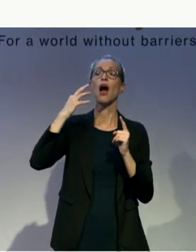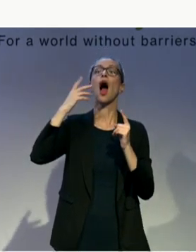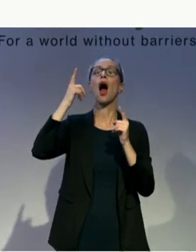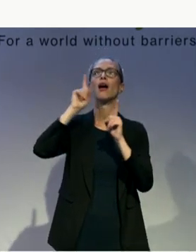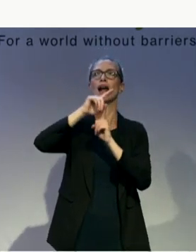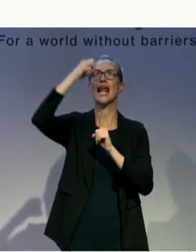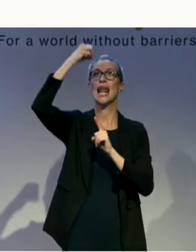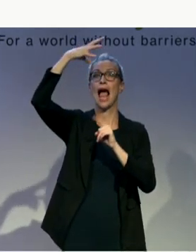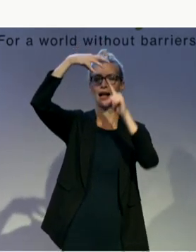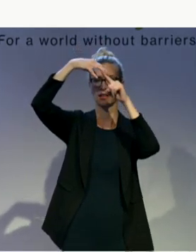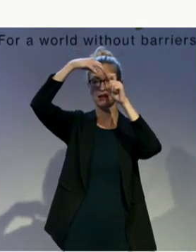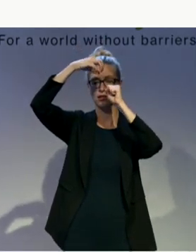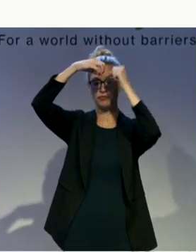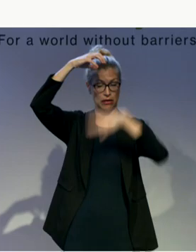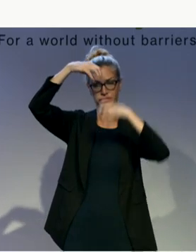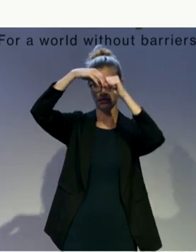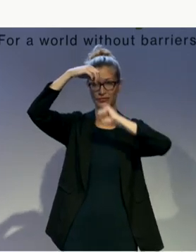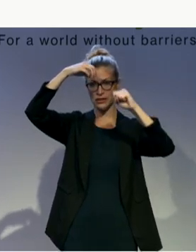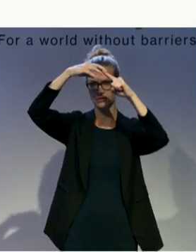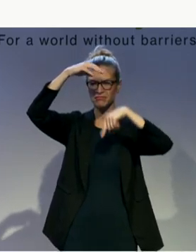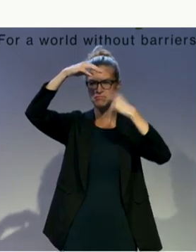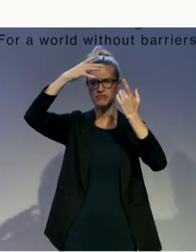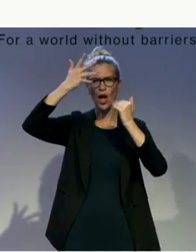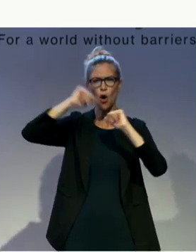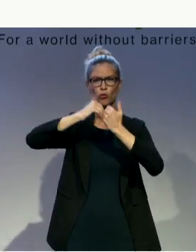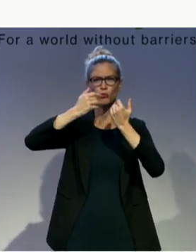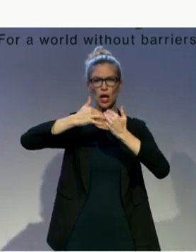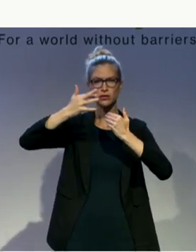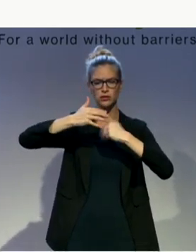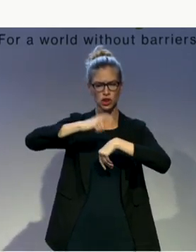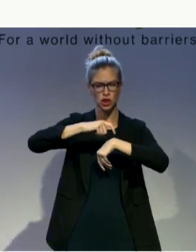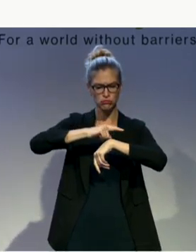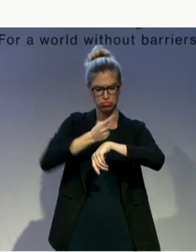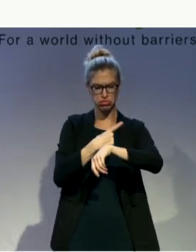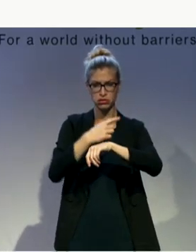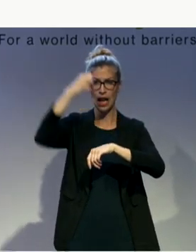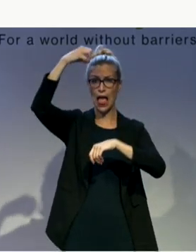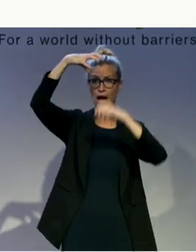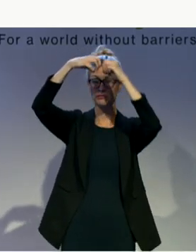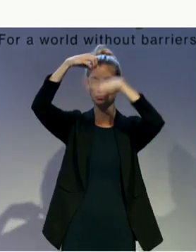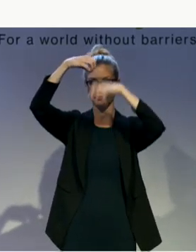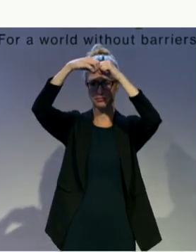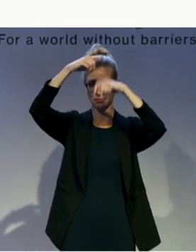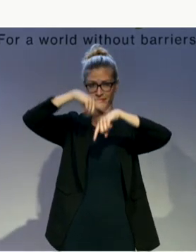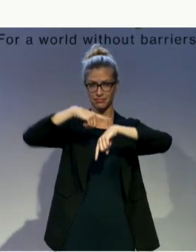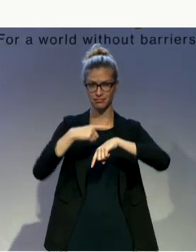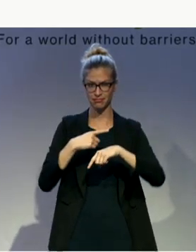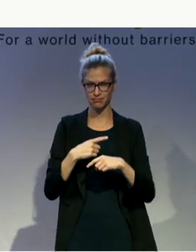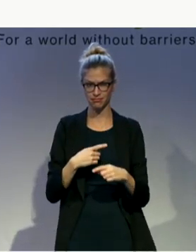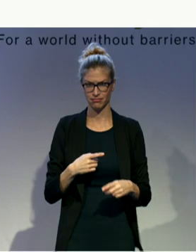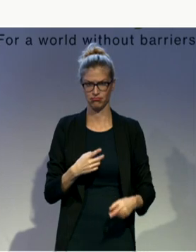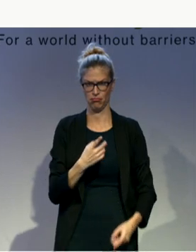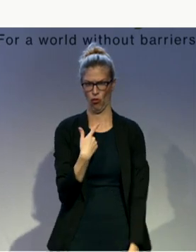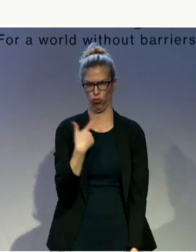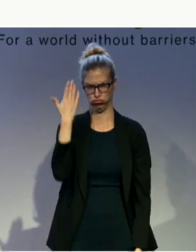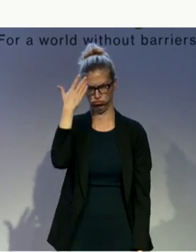a person in Spain was asked during the review of their right to vote. Okay, so your question,